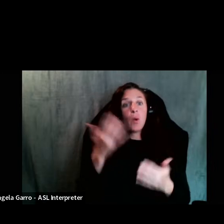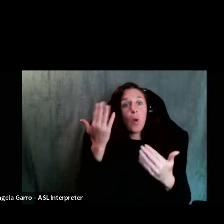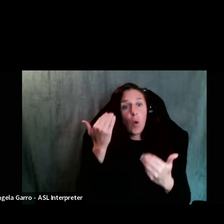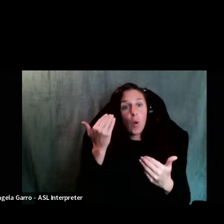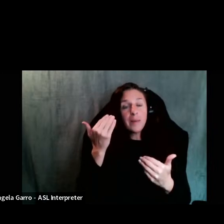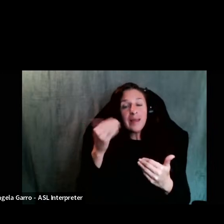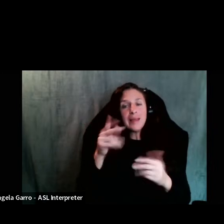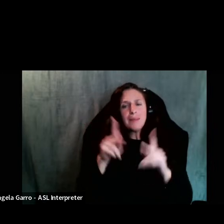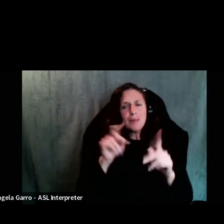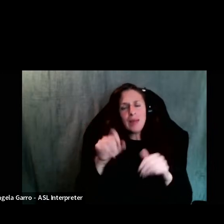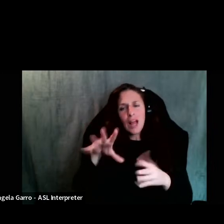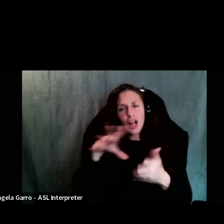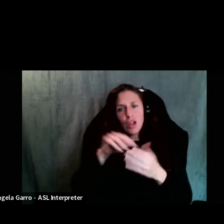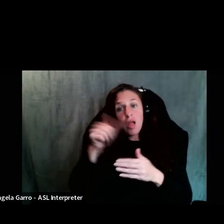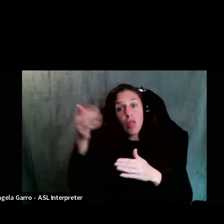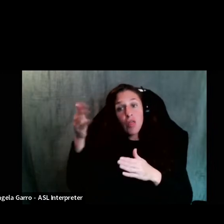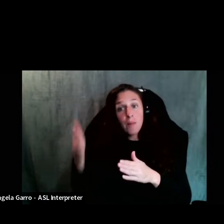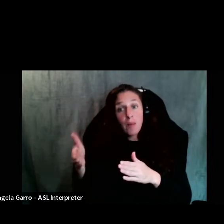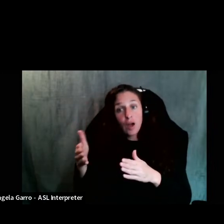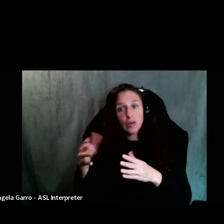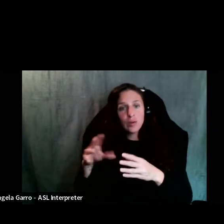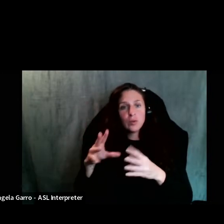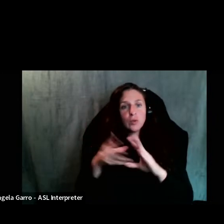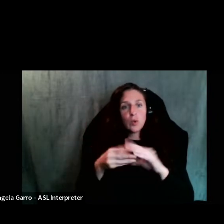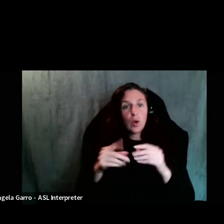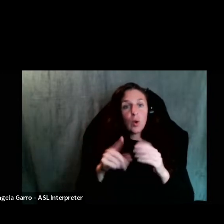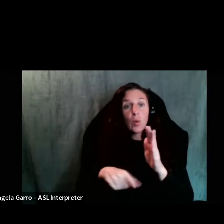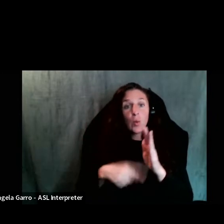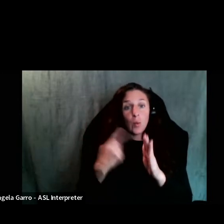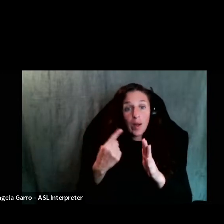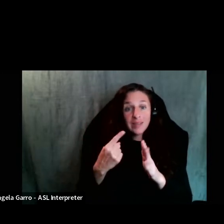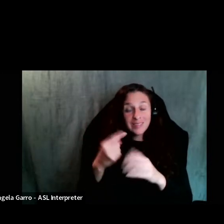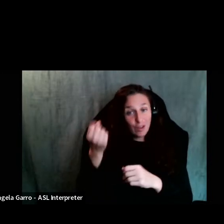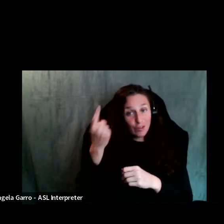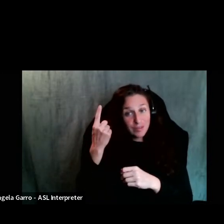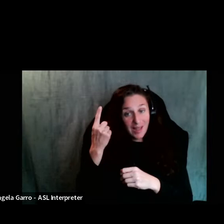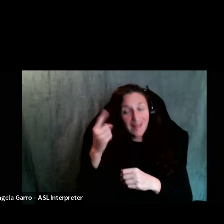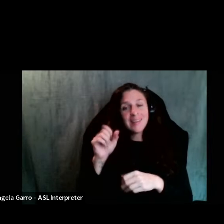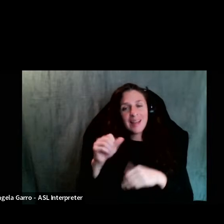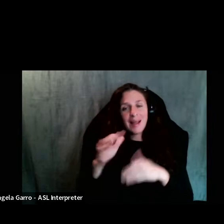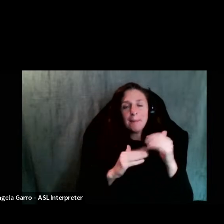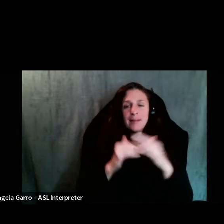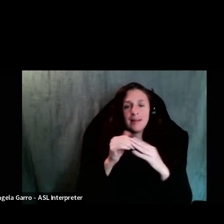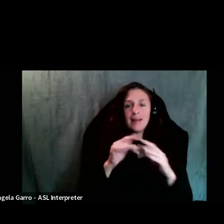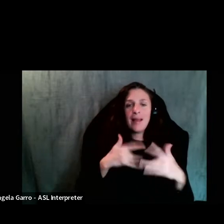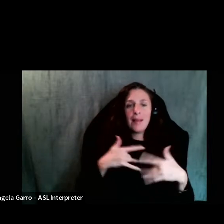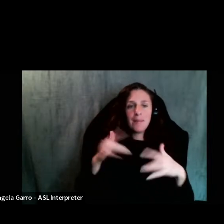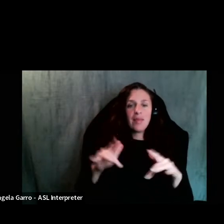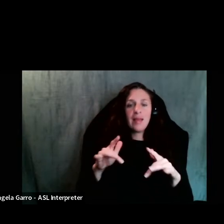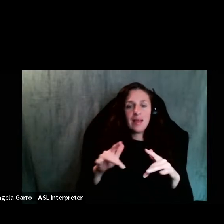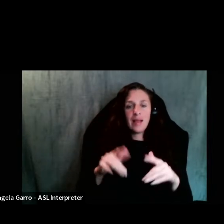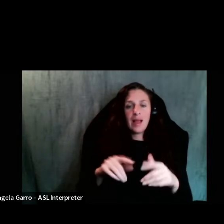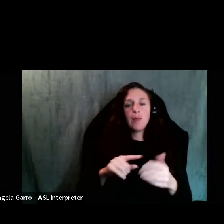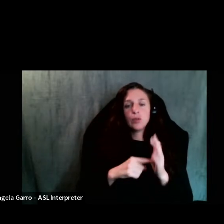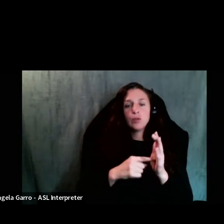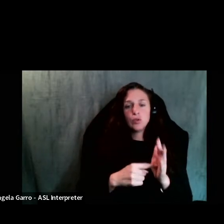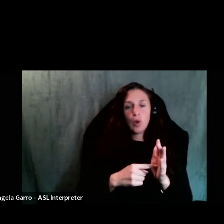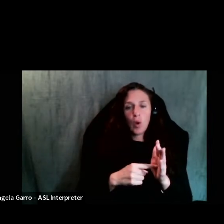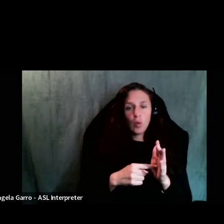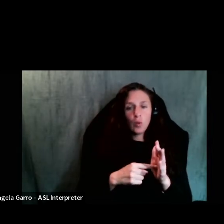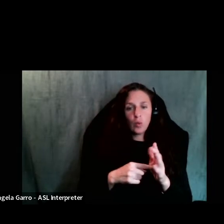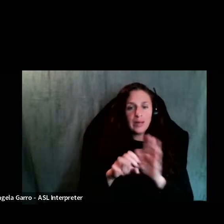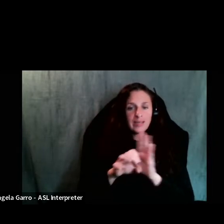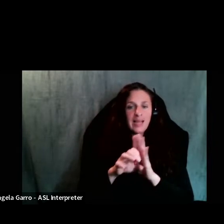can understand, and once they understand, they can build empathy. Now, I want to share with you a practical example we tried in our